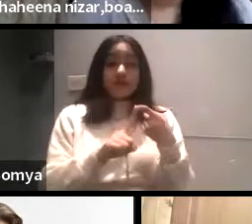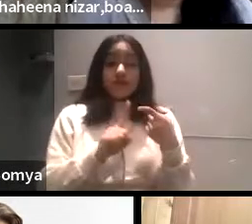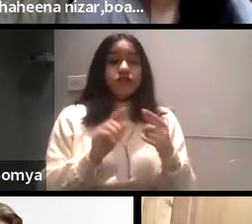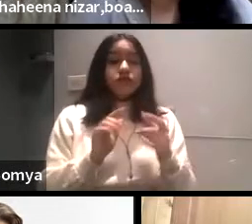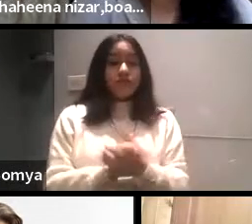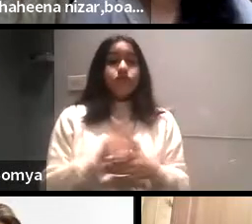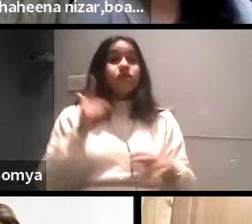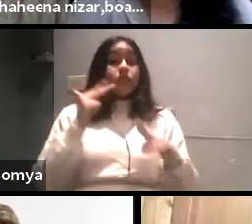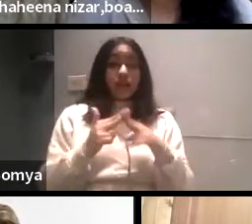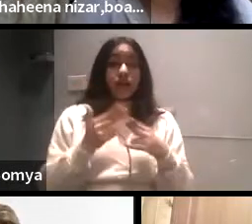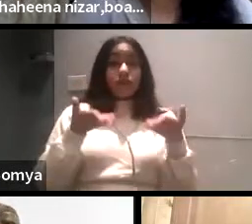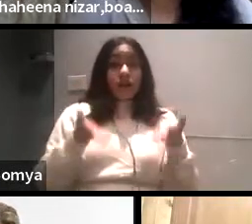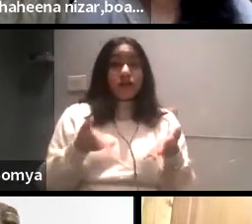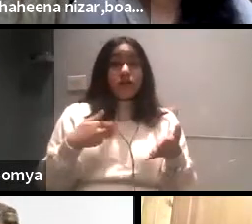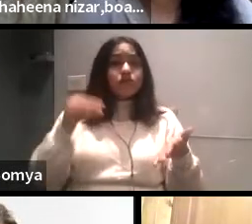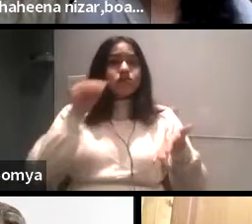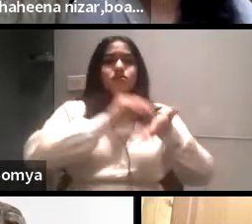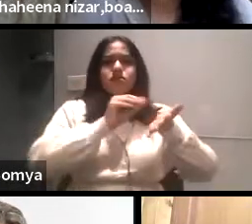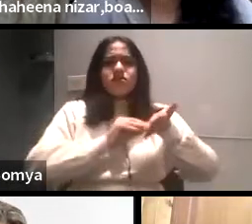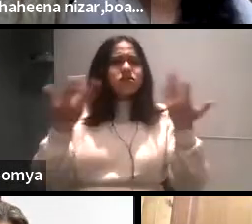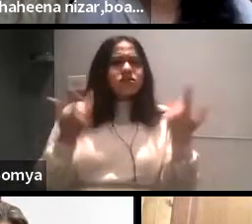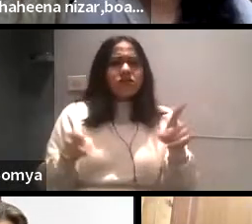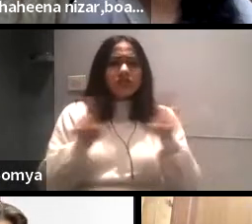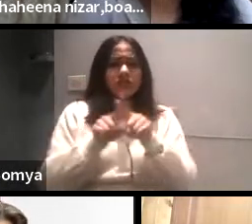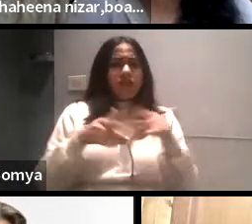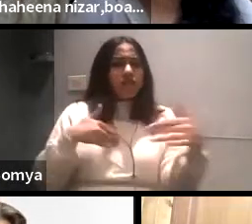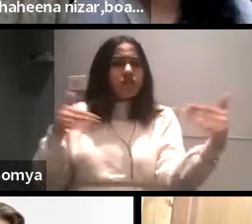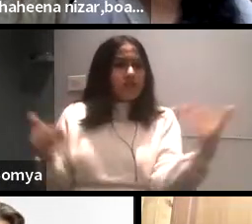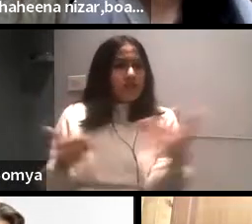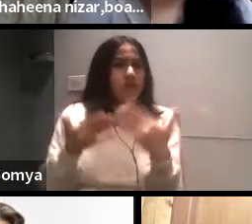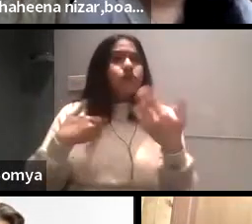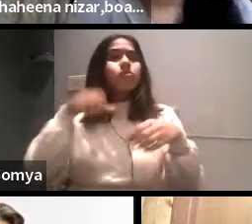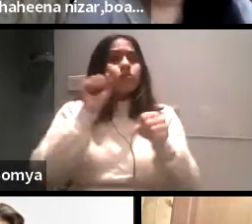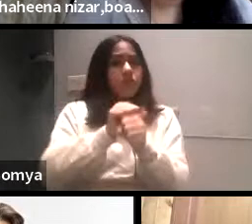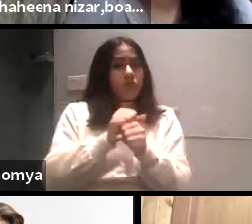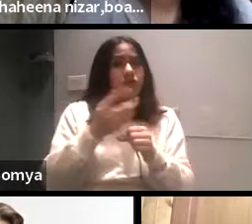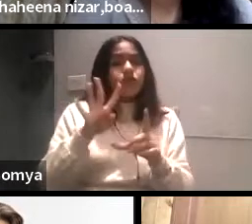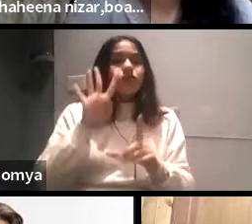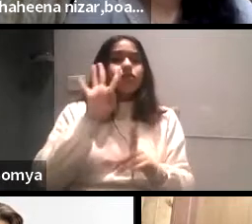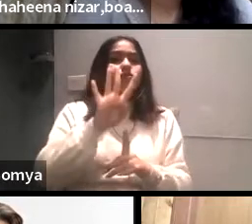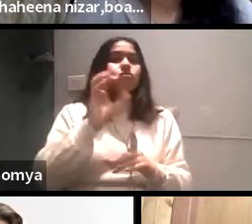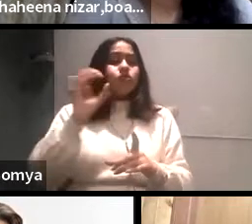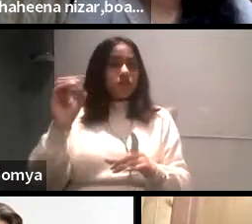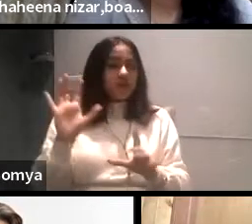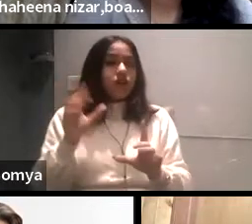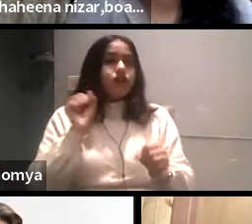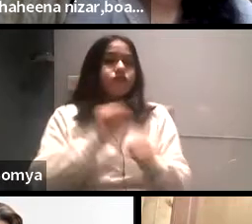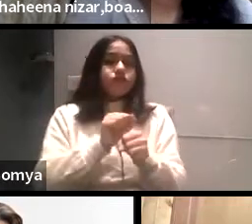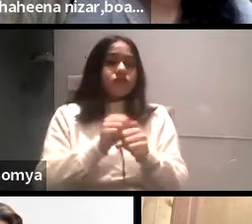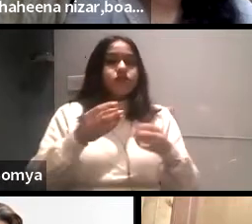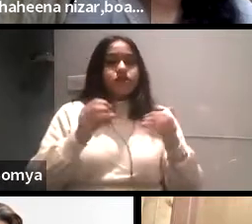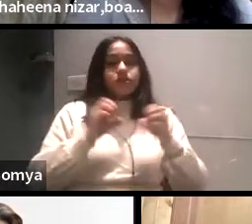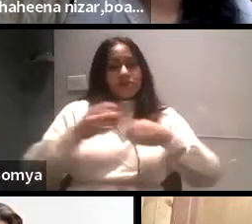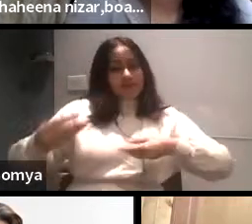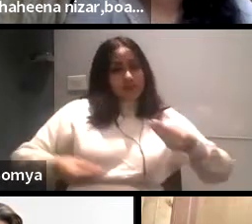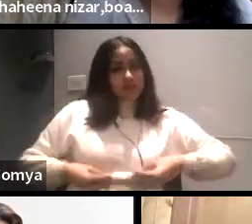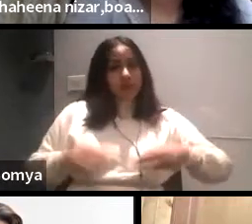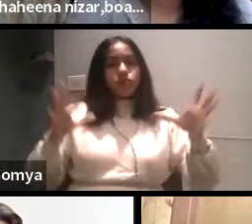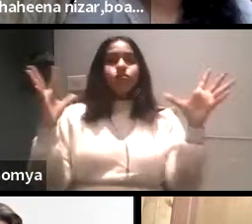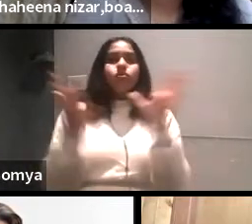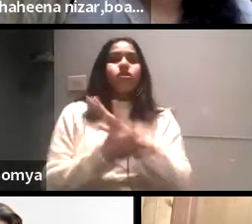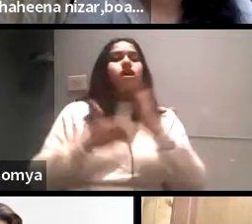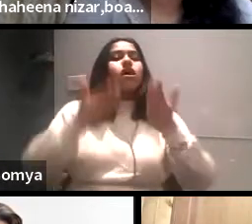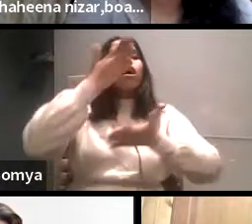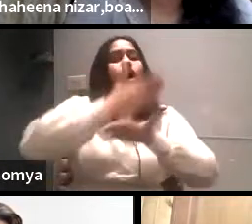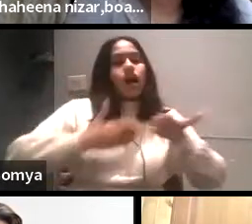So as was mentioned in the very kind introduction, we work with over 400 businesses, and around half of